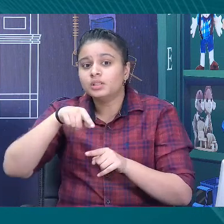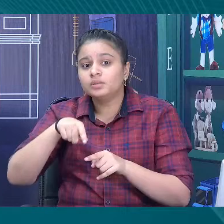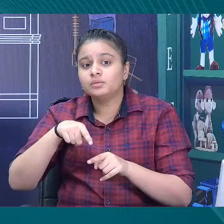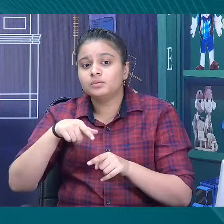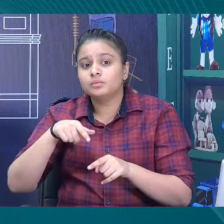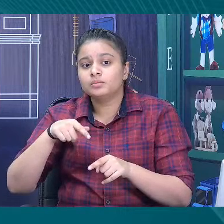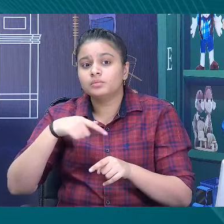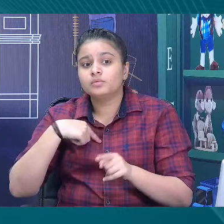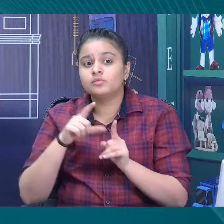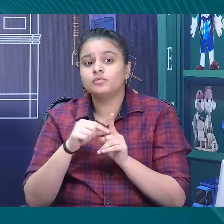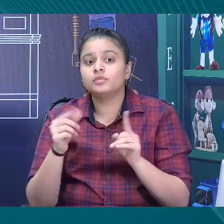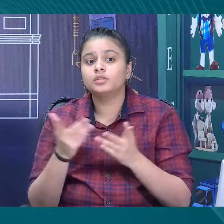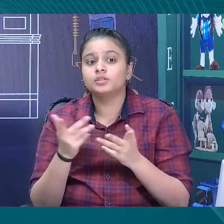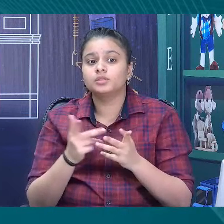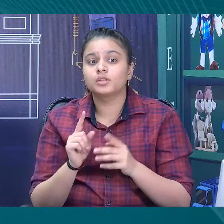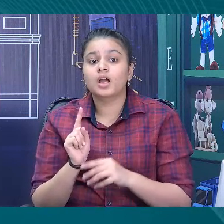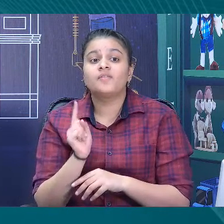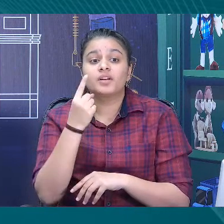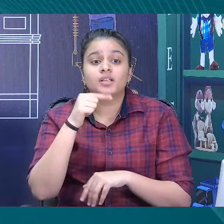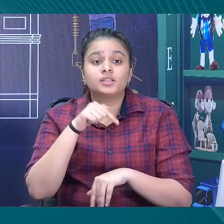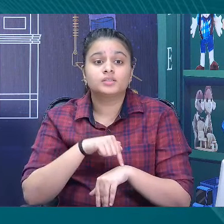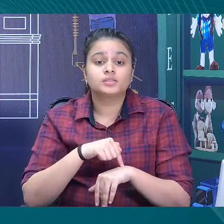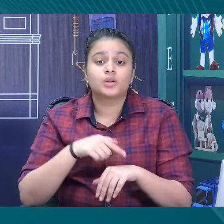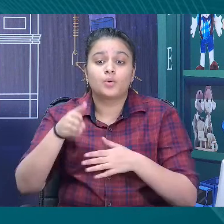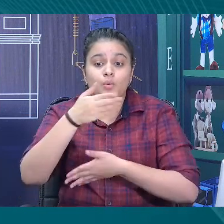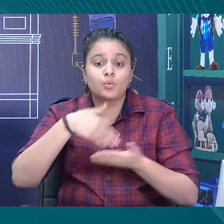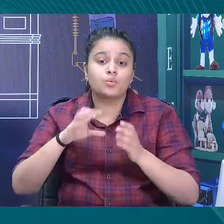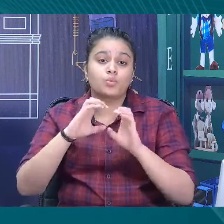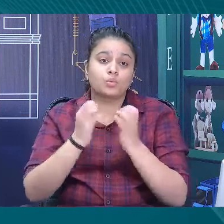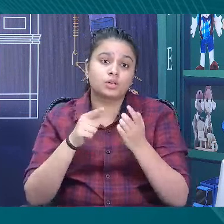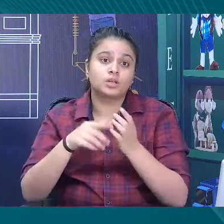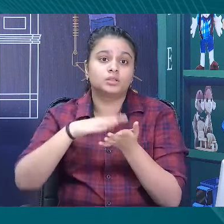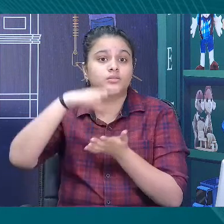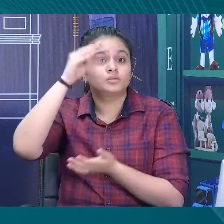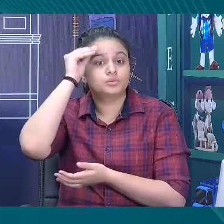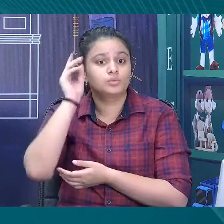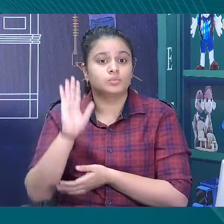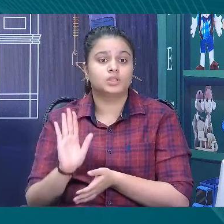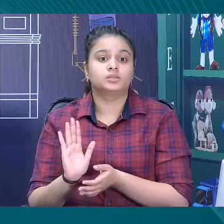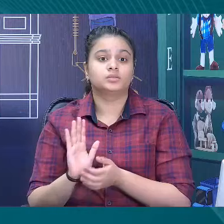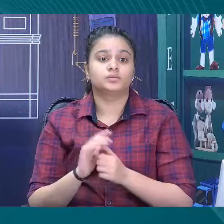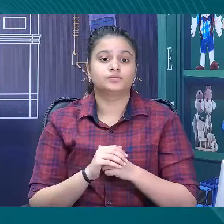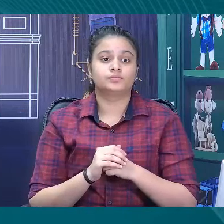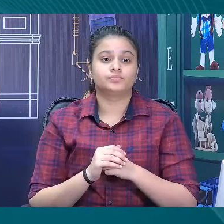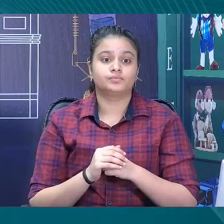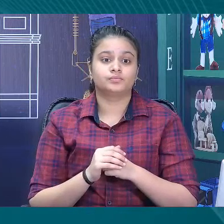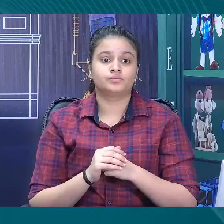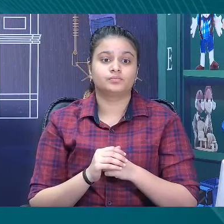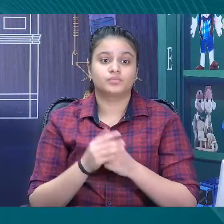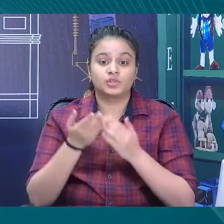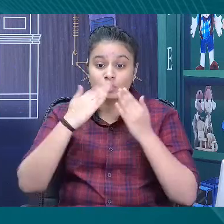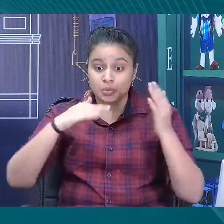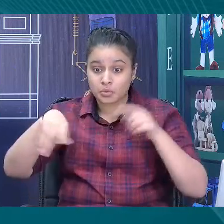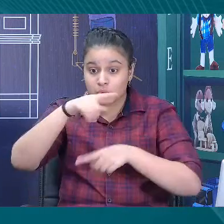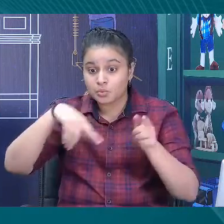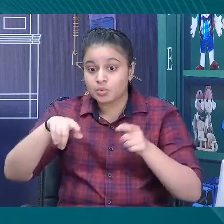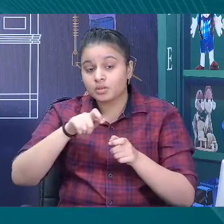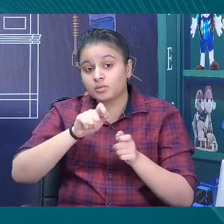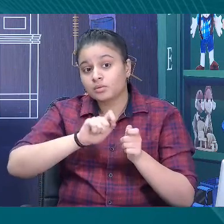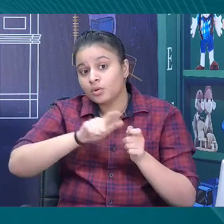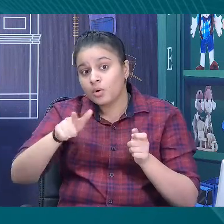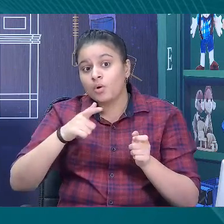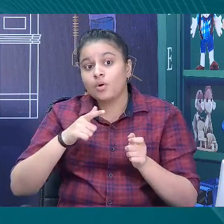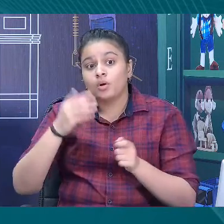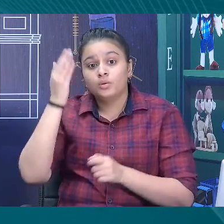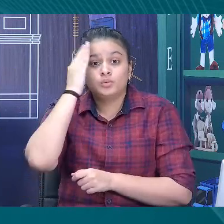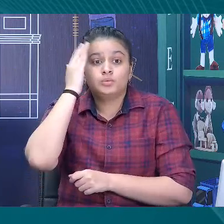to, first and foremost, know our class. Okay. We have to know each and every child in the class, and we have to know what really motivates